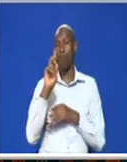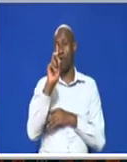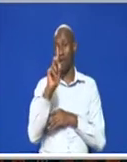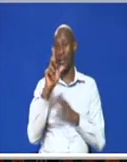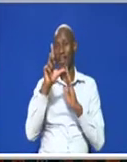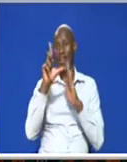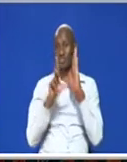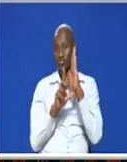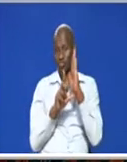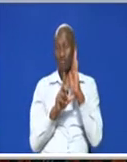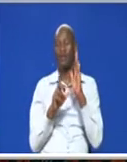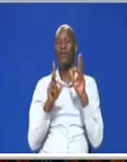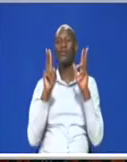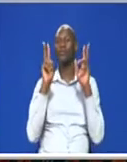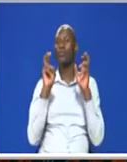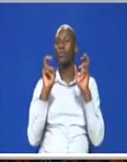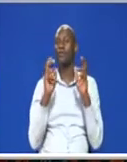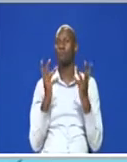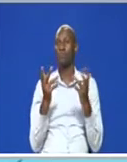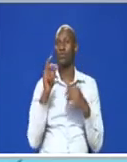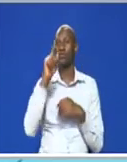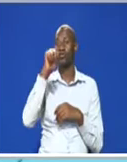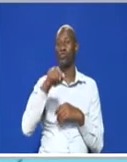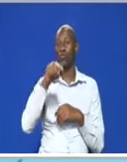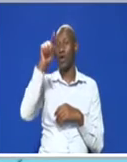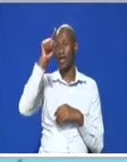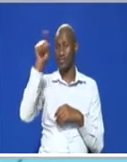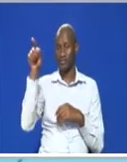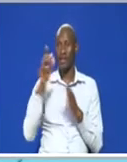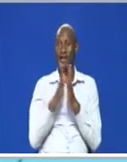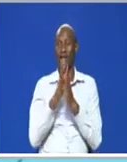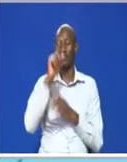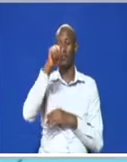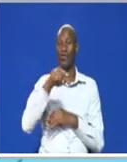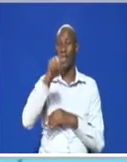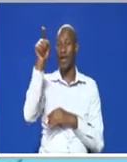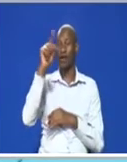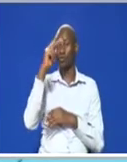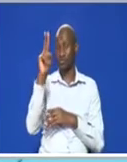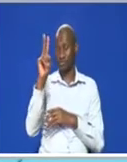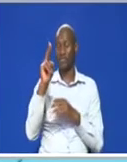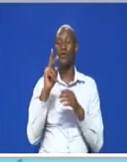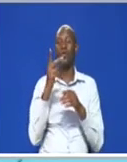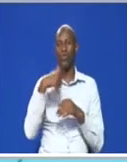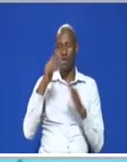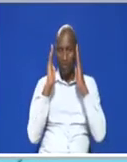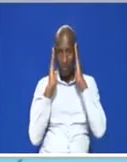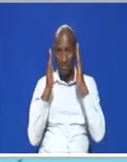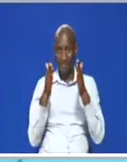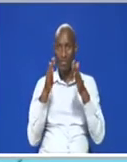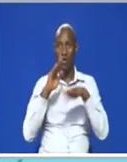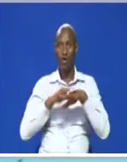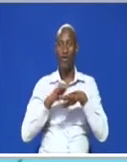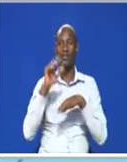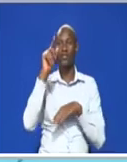lesson. The topic for today is squares and square roots. And we are going to concentrate on